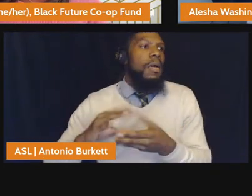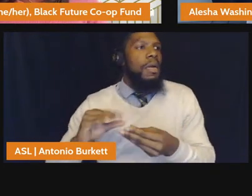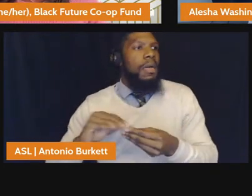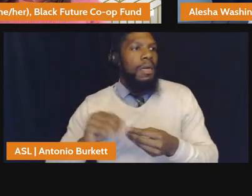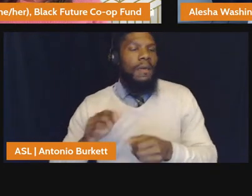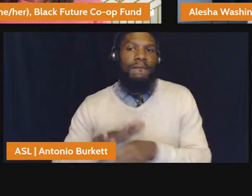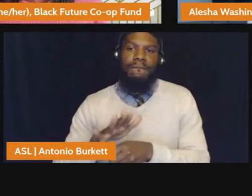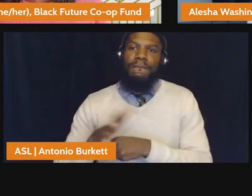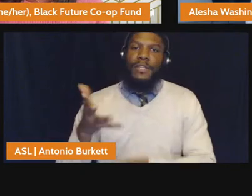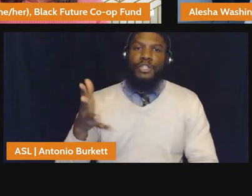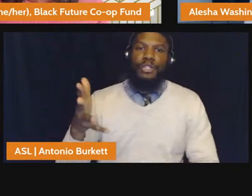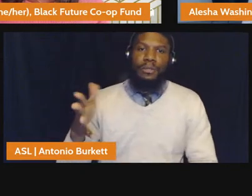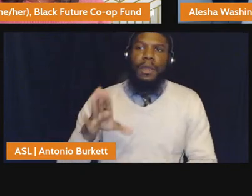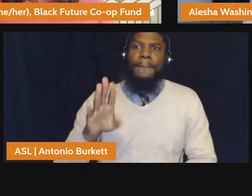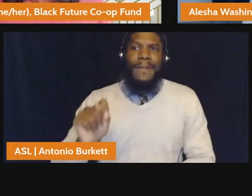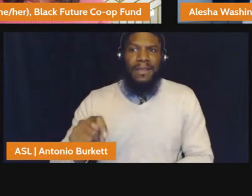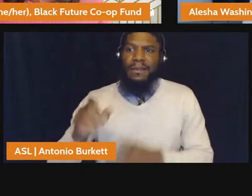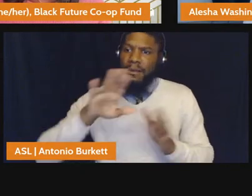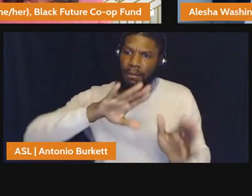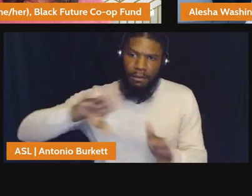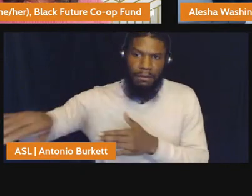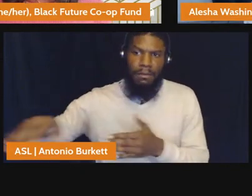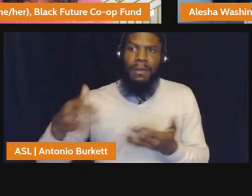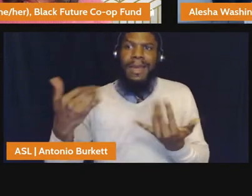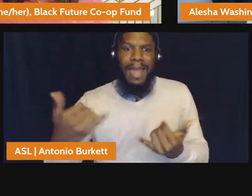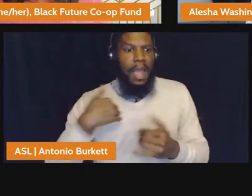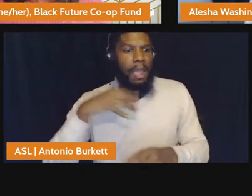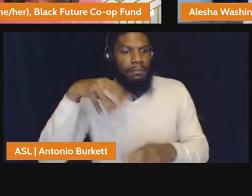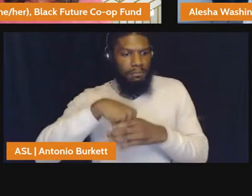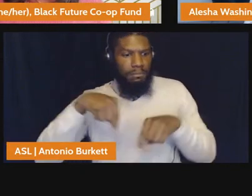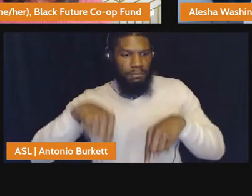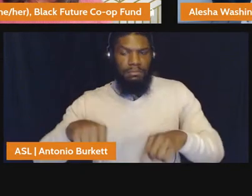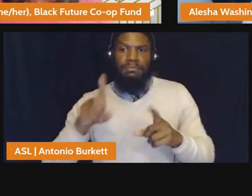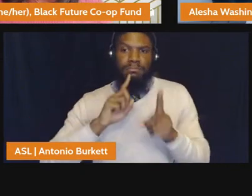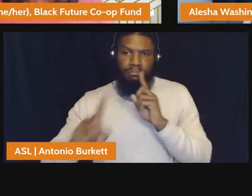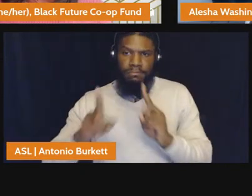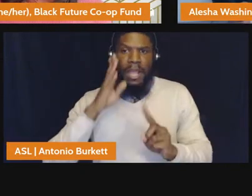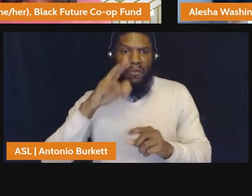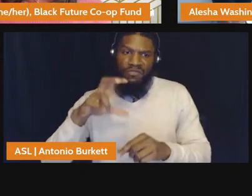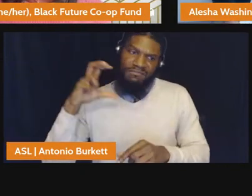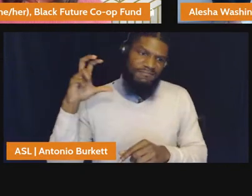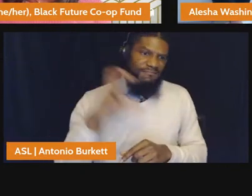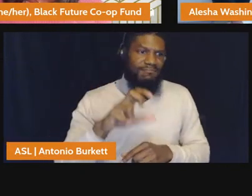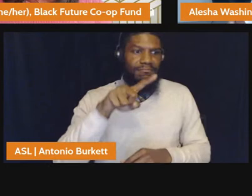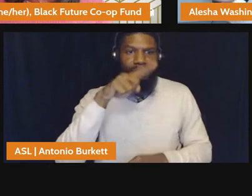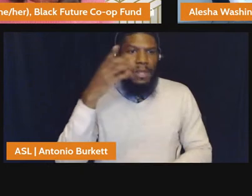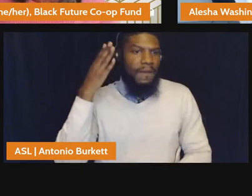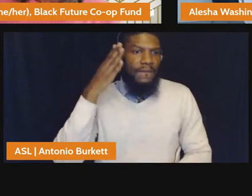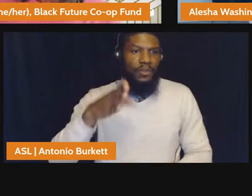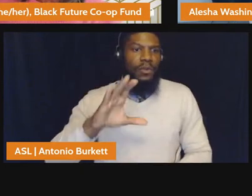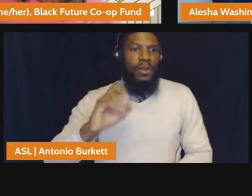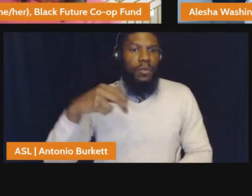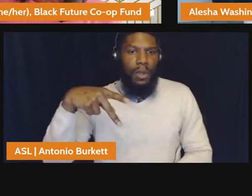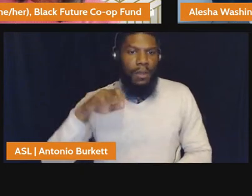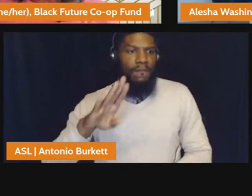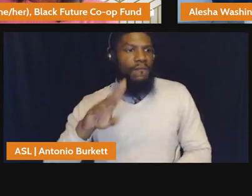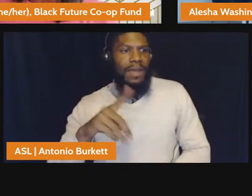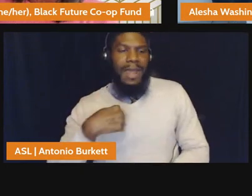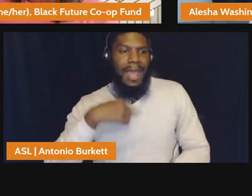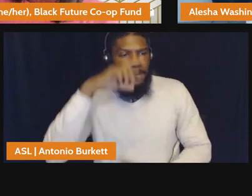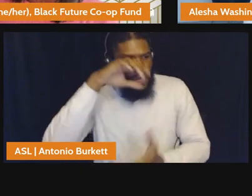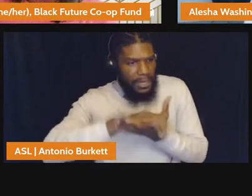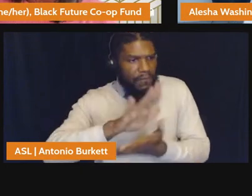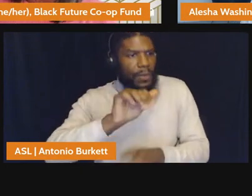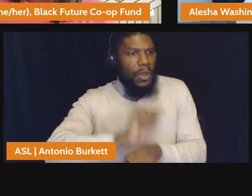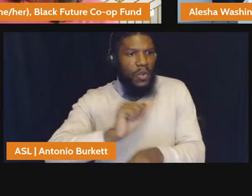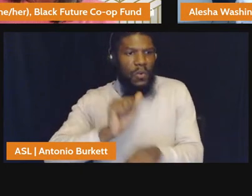going to make a big investment in the Black Future Co-op Fund and in the Washington Women's Fund because I believe in the work that they're trying to do. I'm just going to do it. Just write the check,